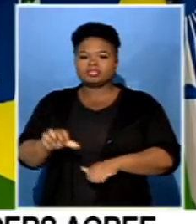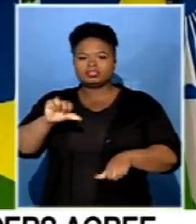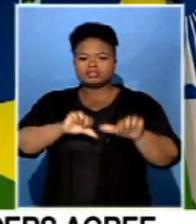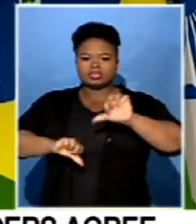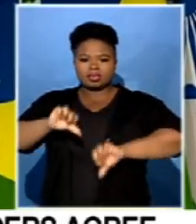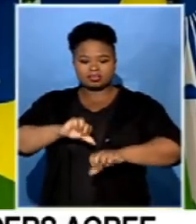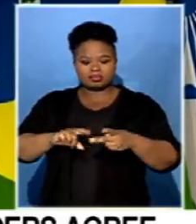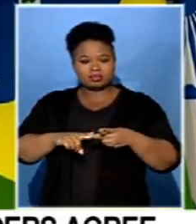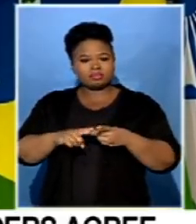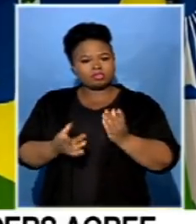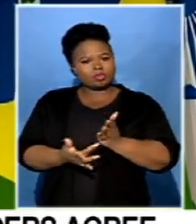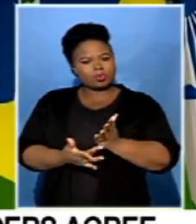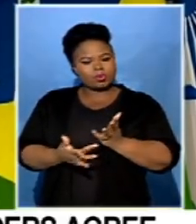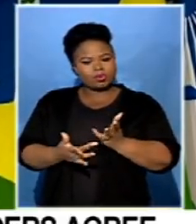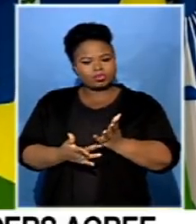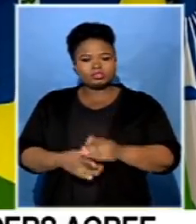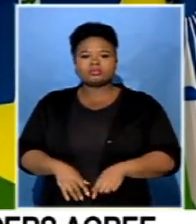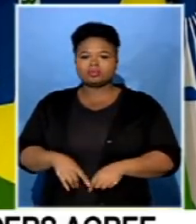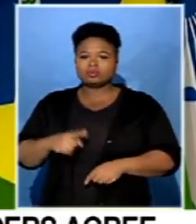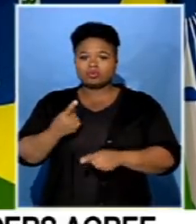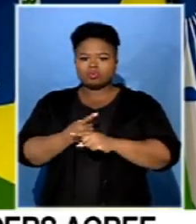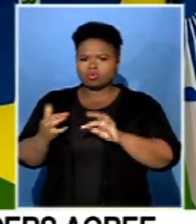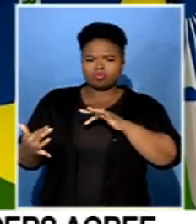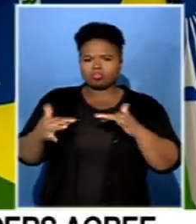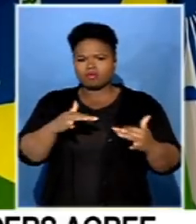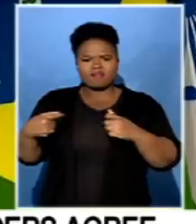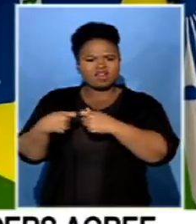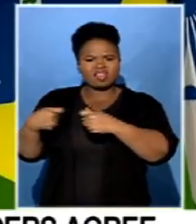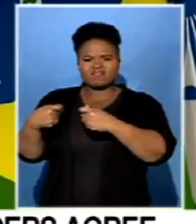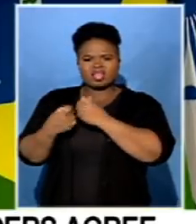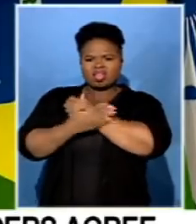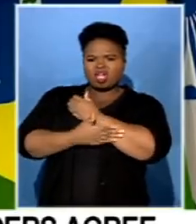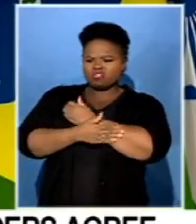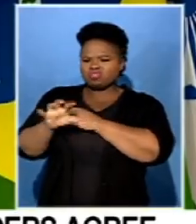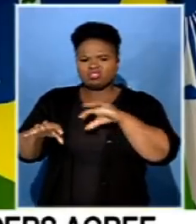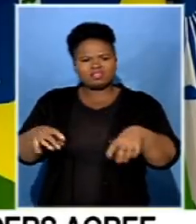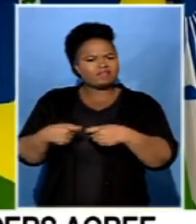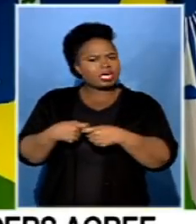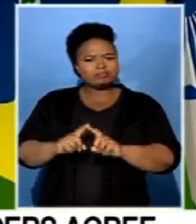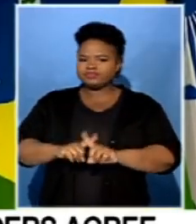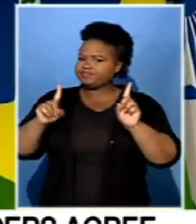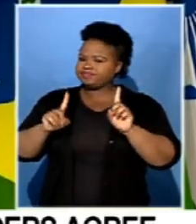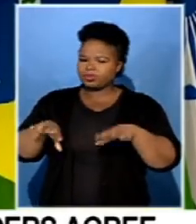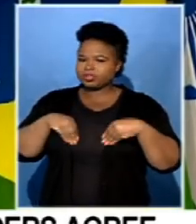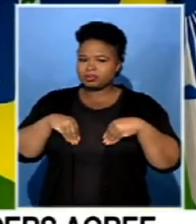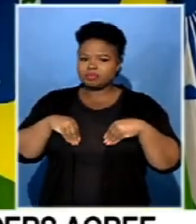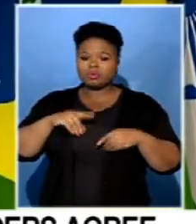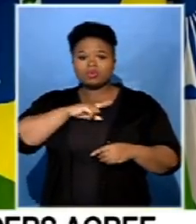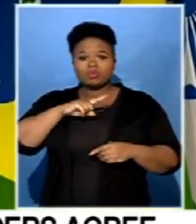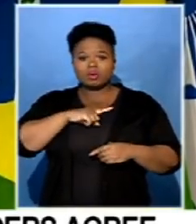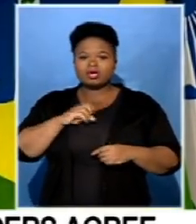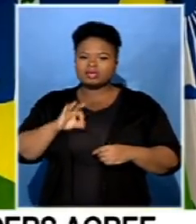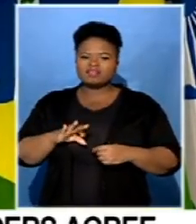of productivity. A trade war should be rejected because there will be no winner. Economic hegemony is even